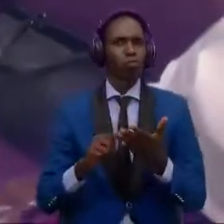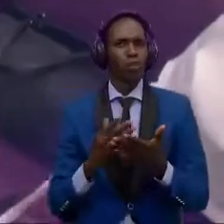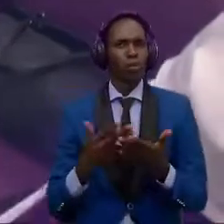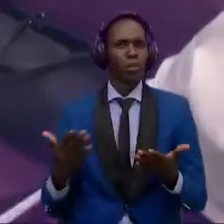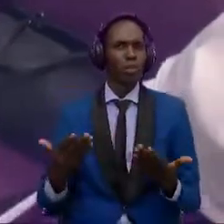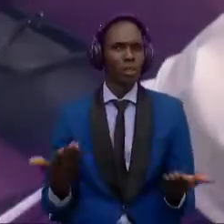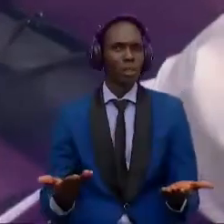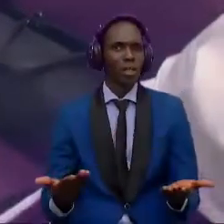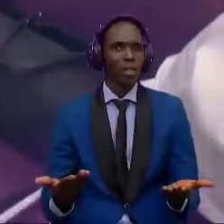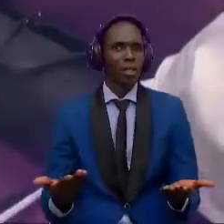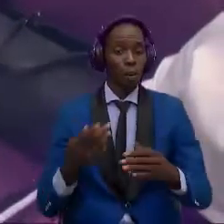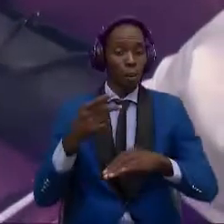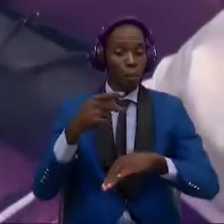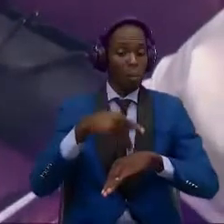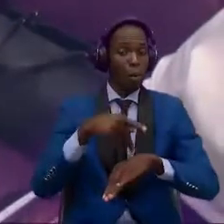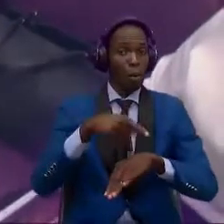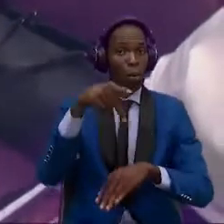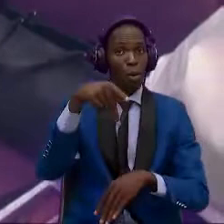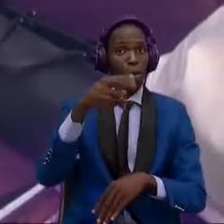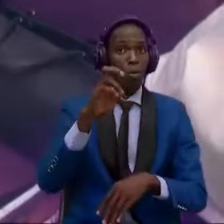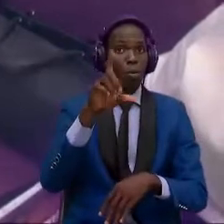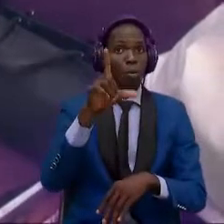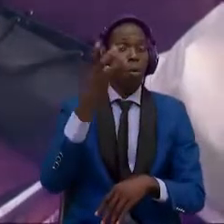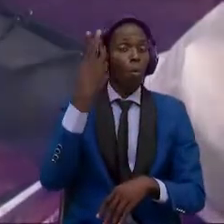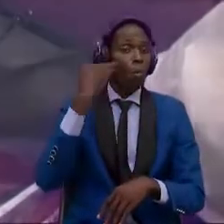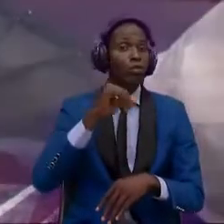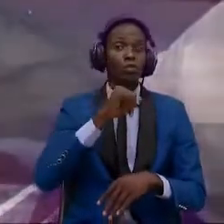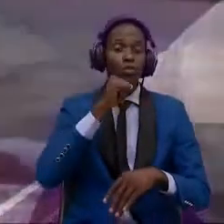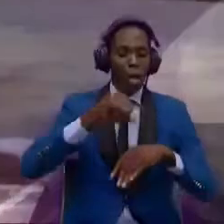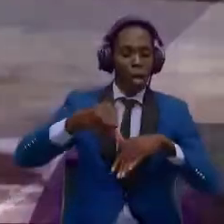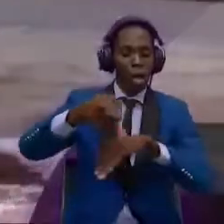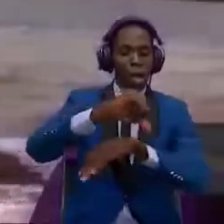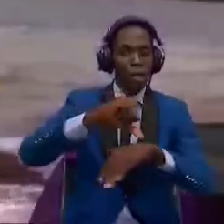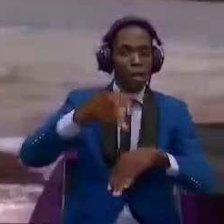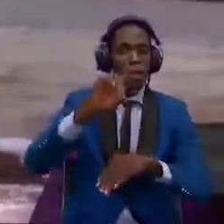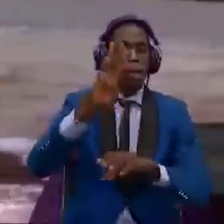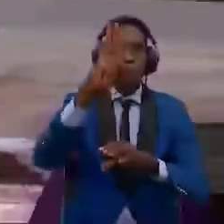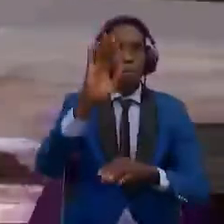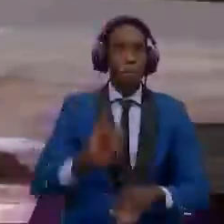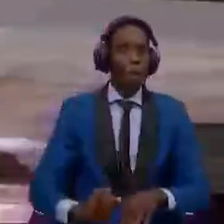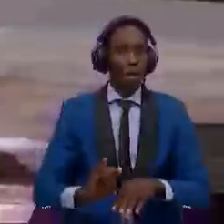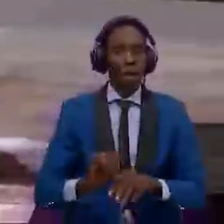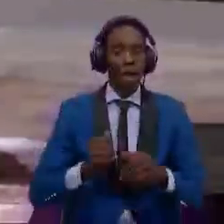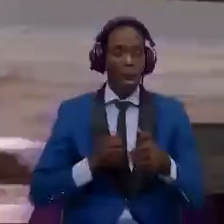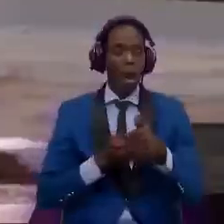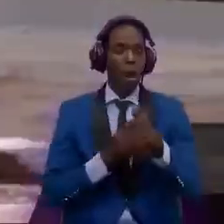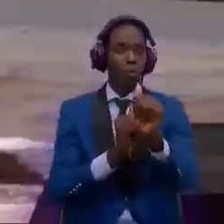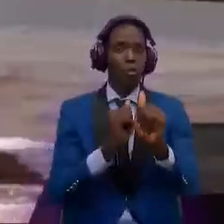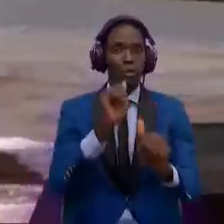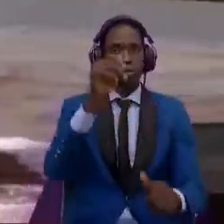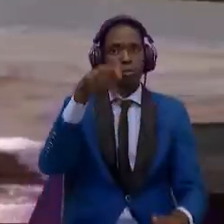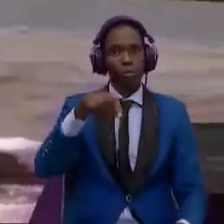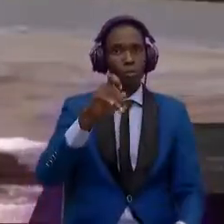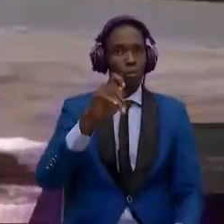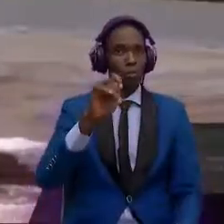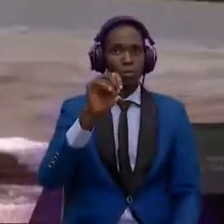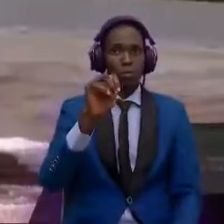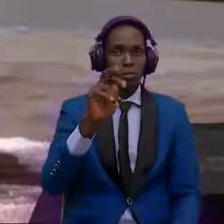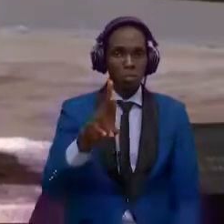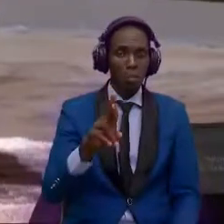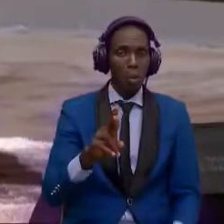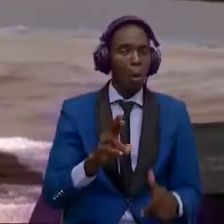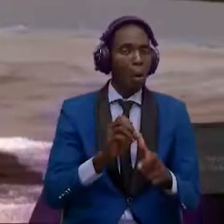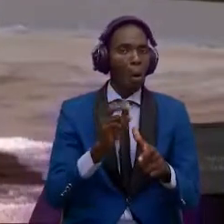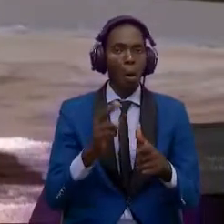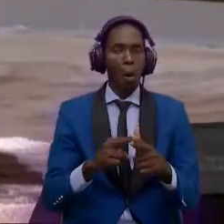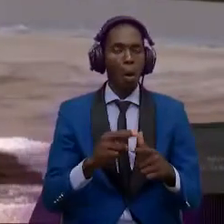Paul was not ordained by Apostle Peter. Paul was not ordained by Apostle John.